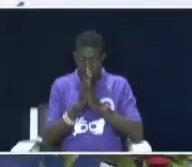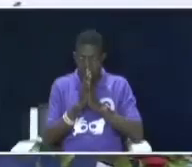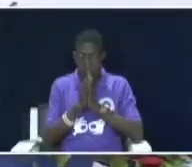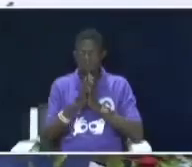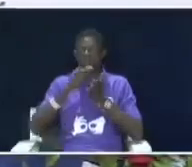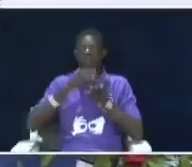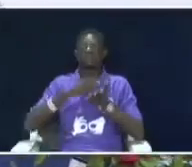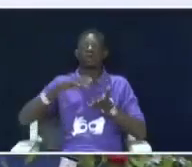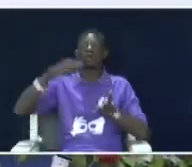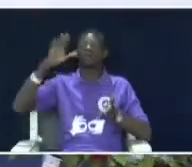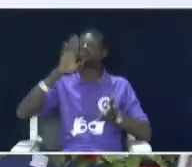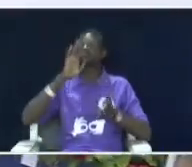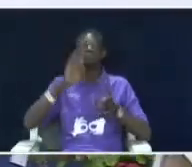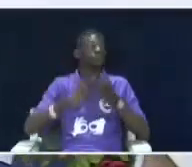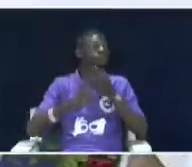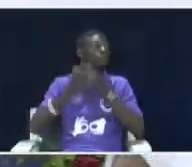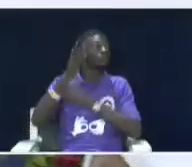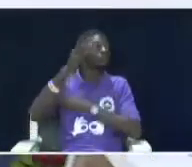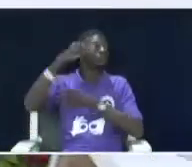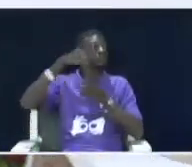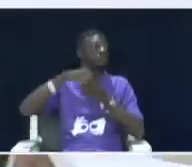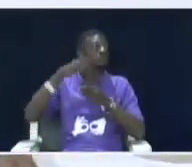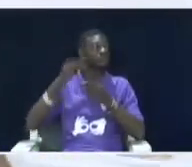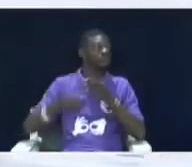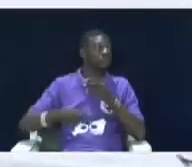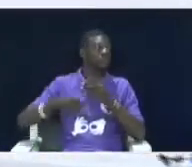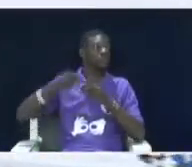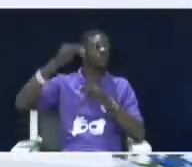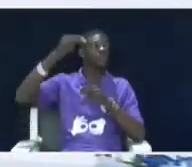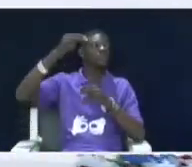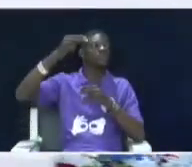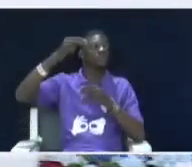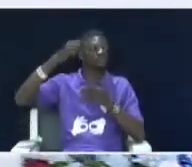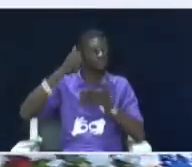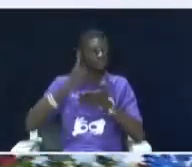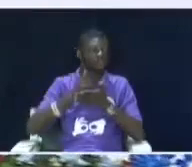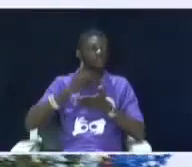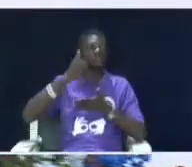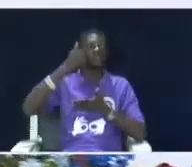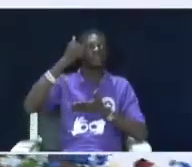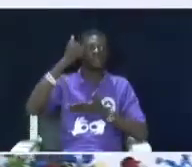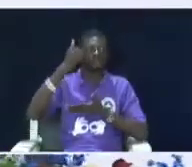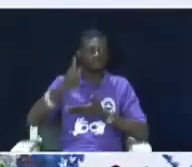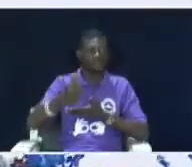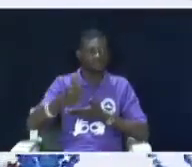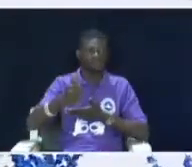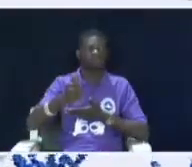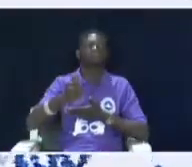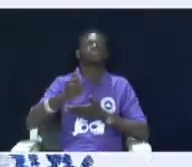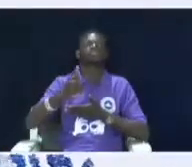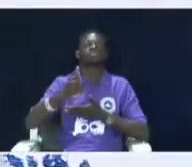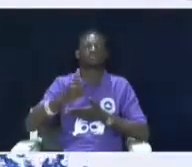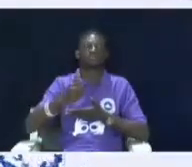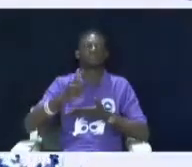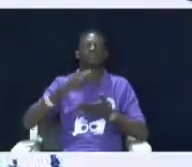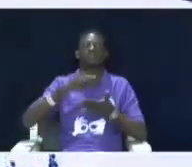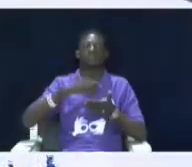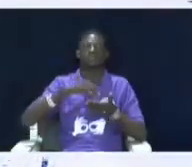Glory be to God in the highest. Amen.